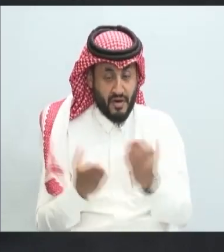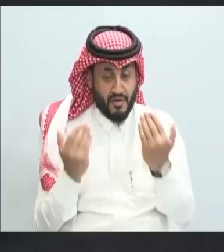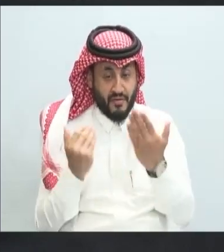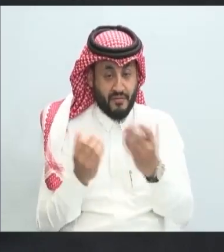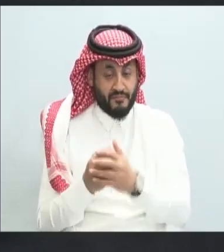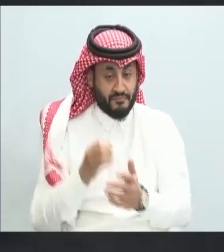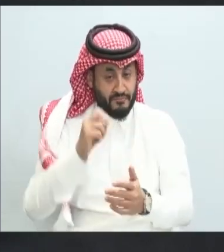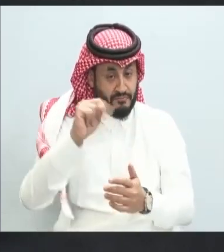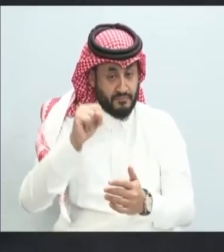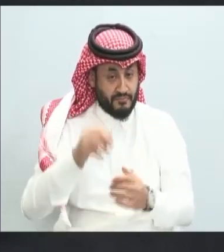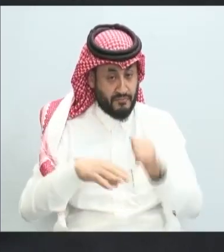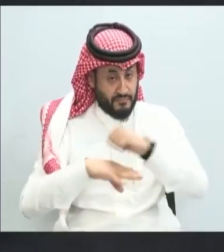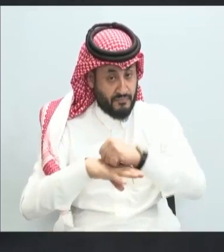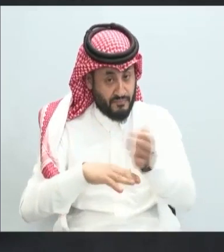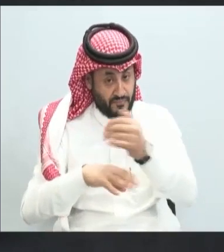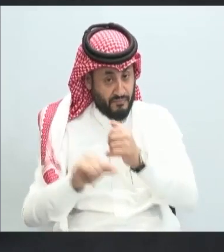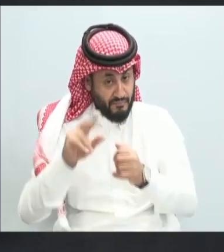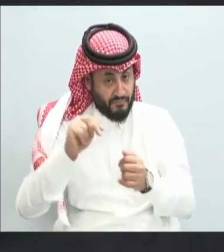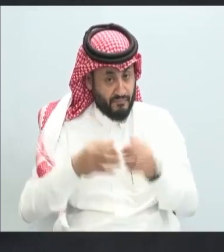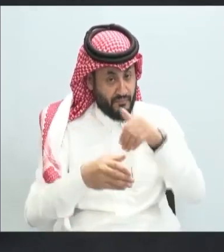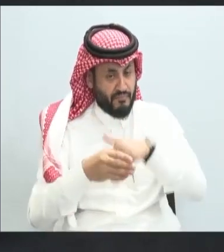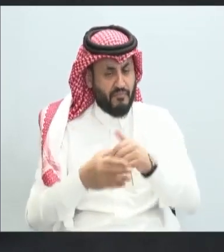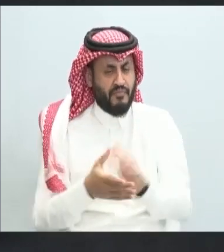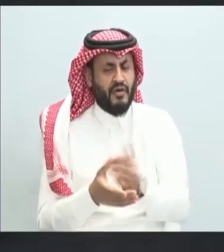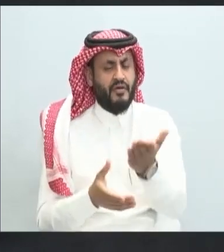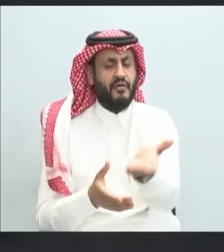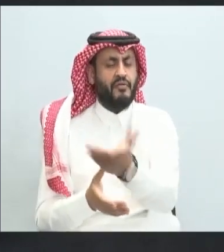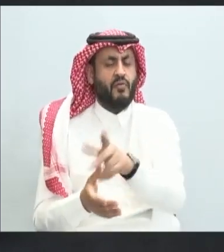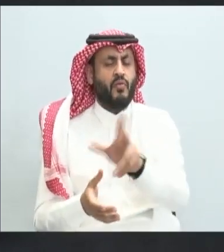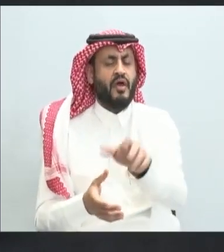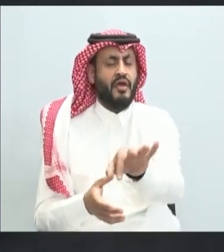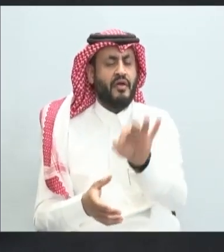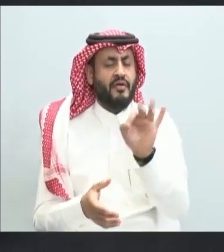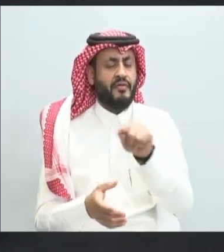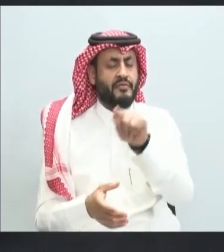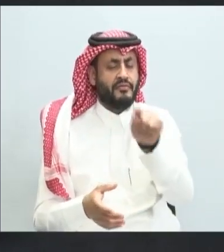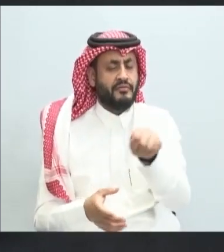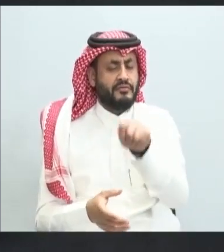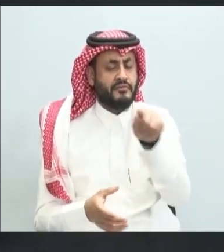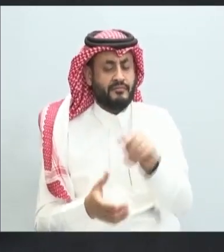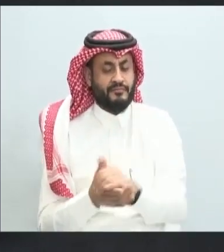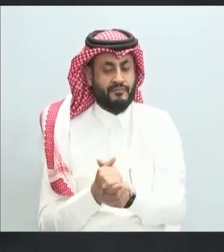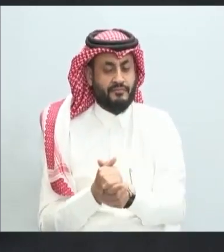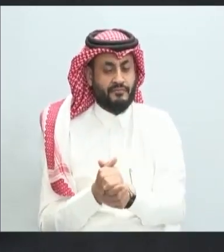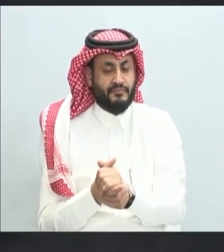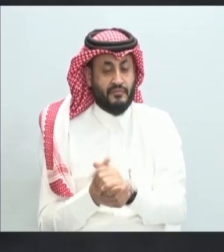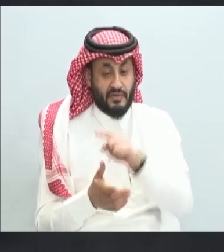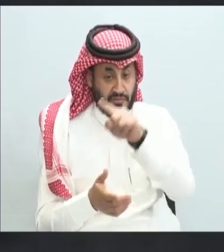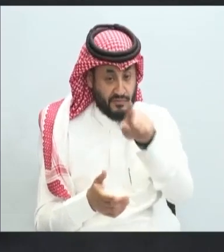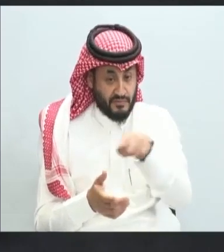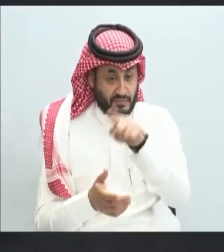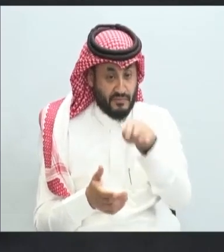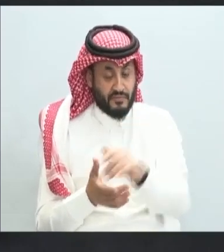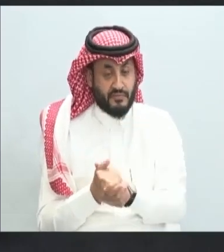on and in. So here in this text, I would like you to highlight